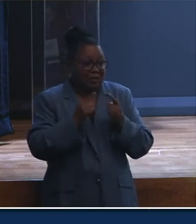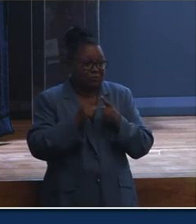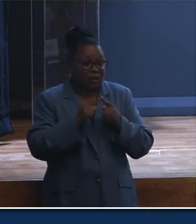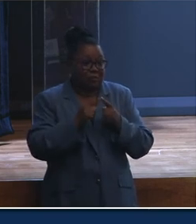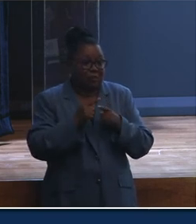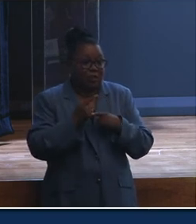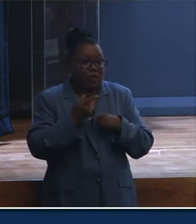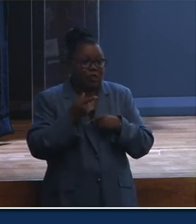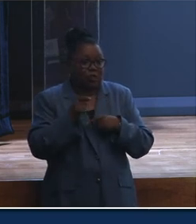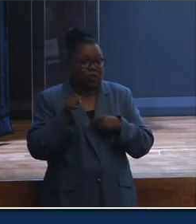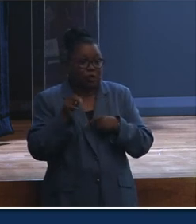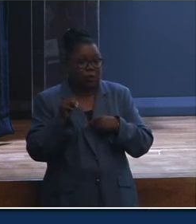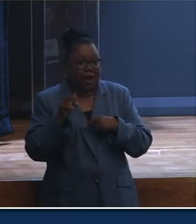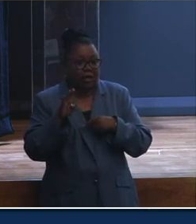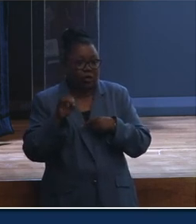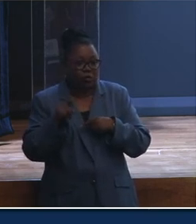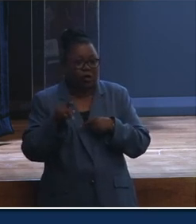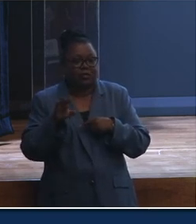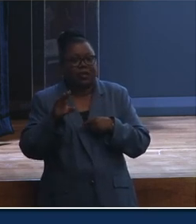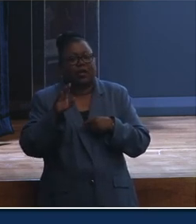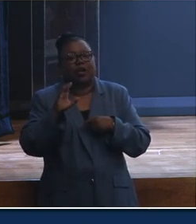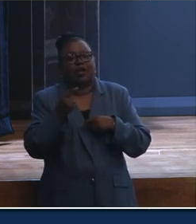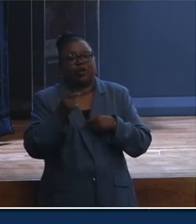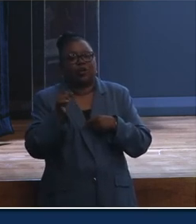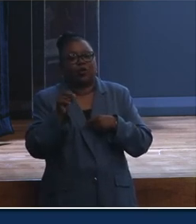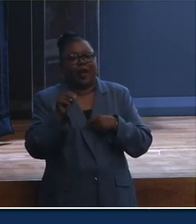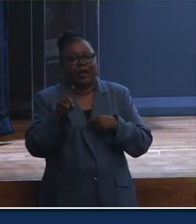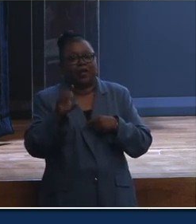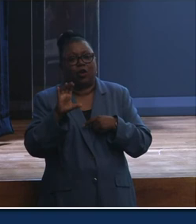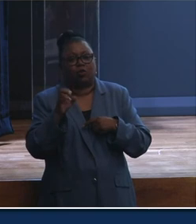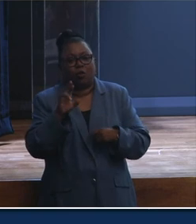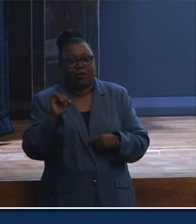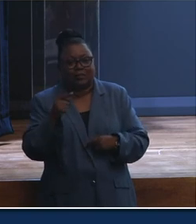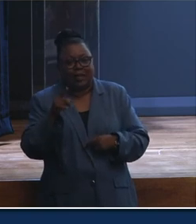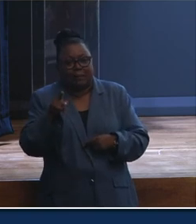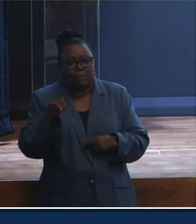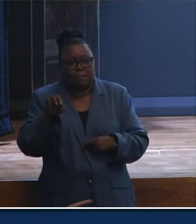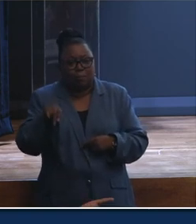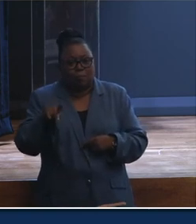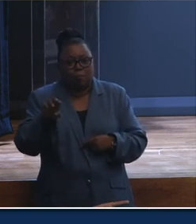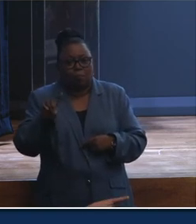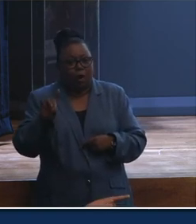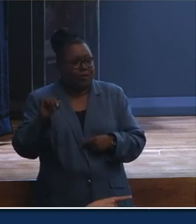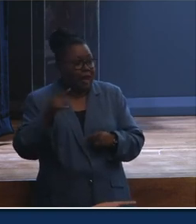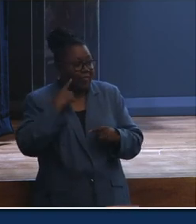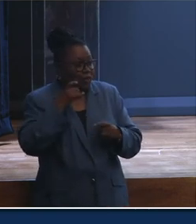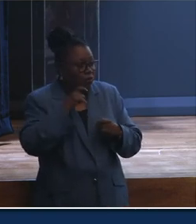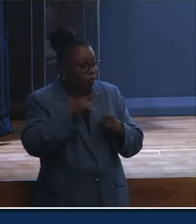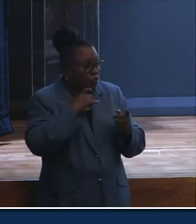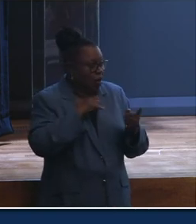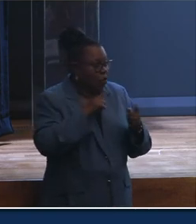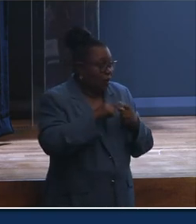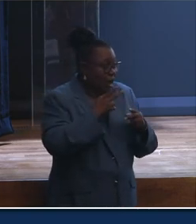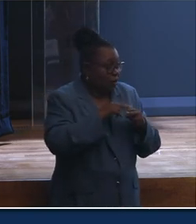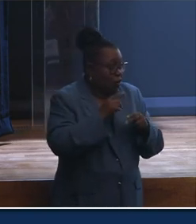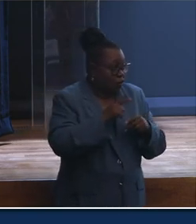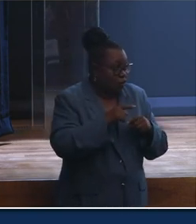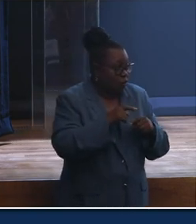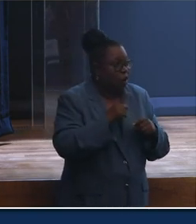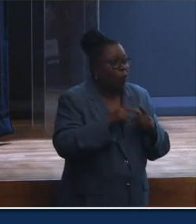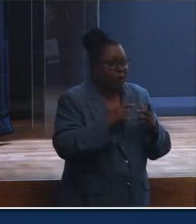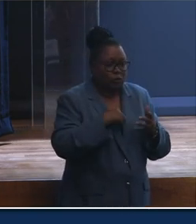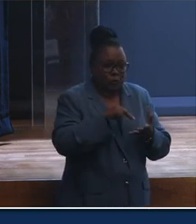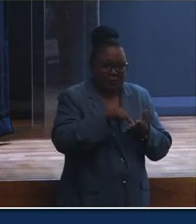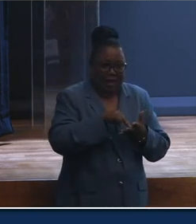Grand Crossing Park District Camp. So I'm going to call upon you. I think you know who you are. So when I call upon you, why